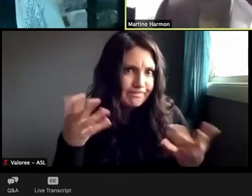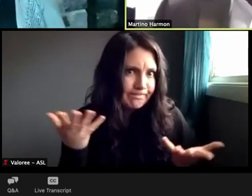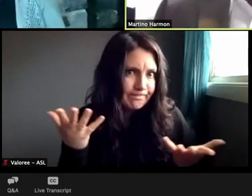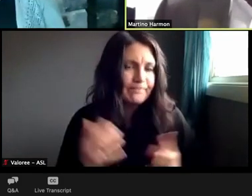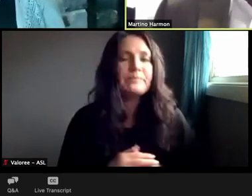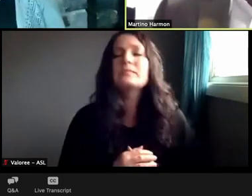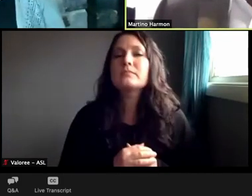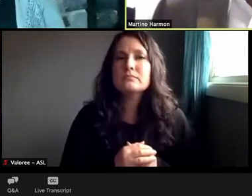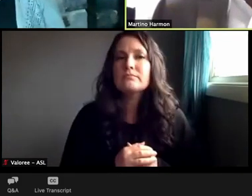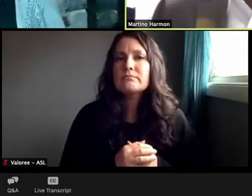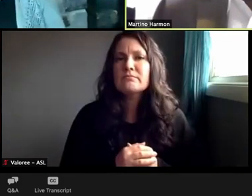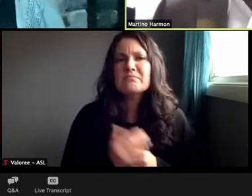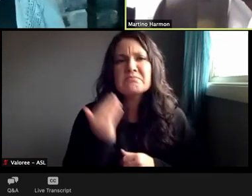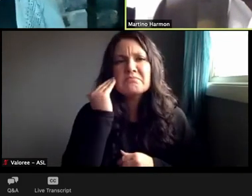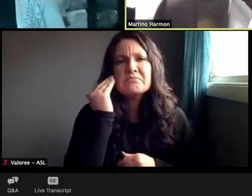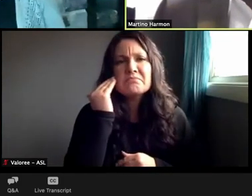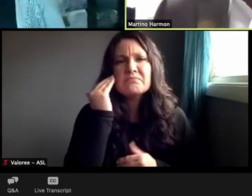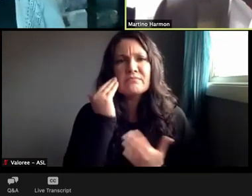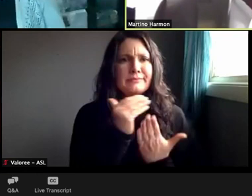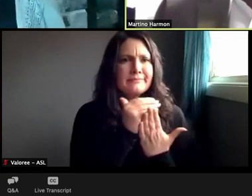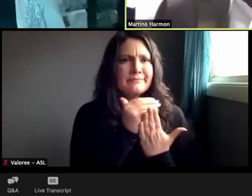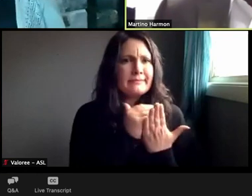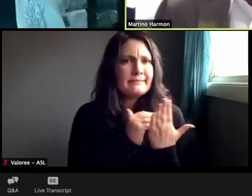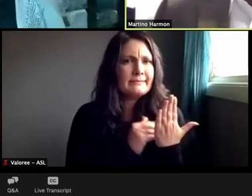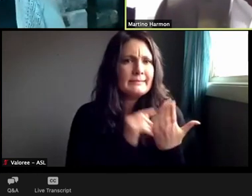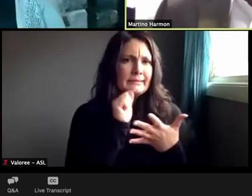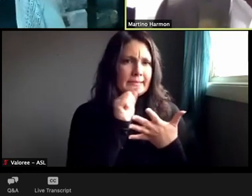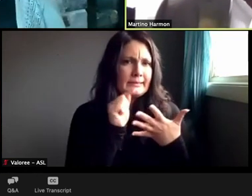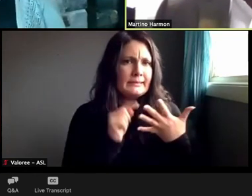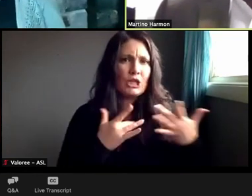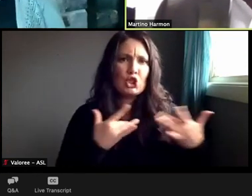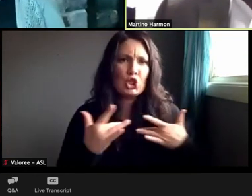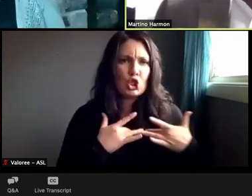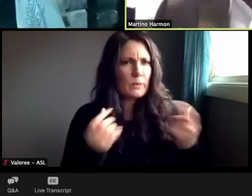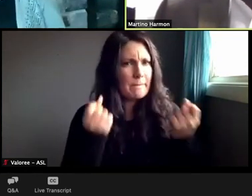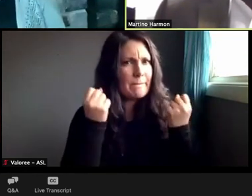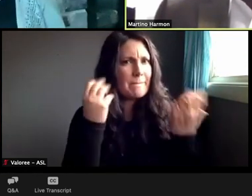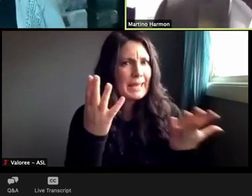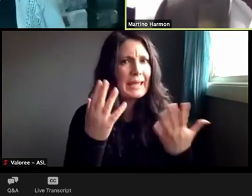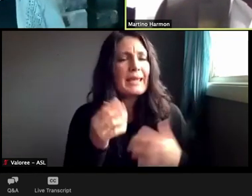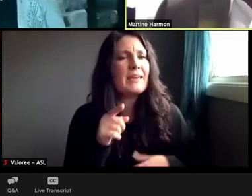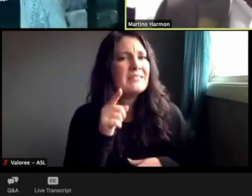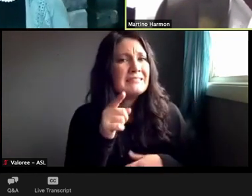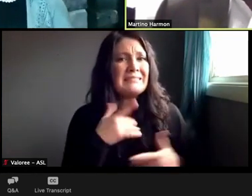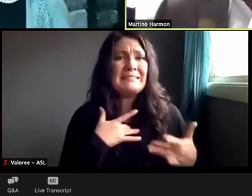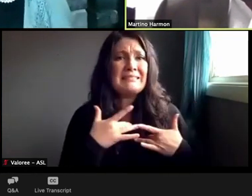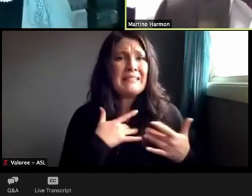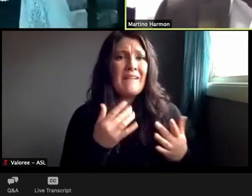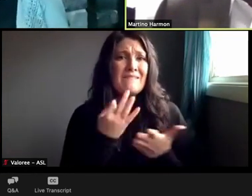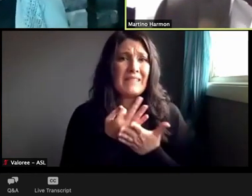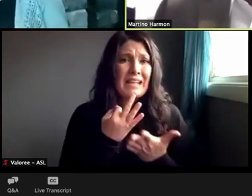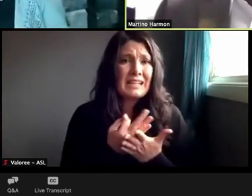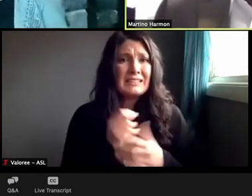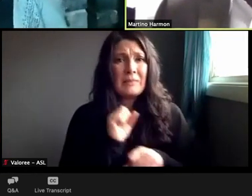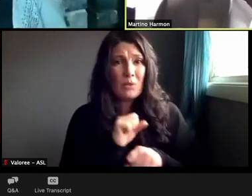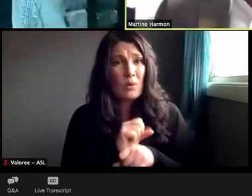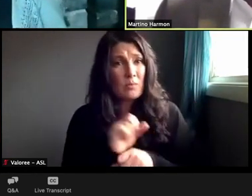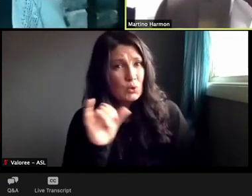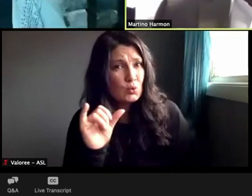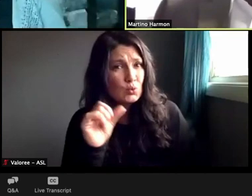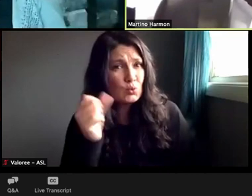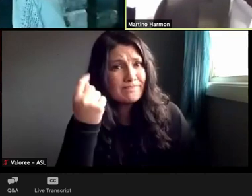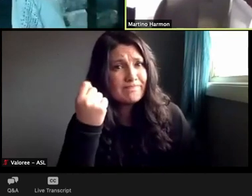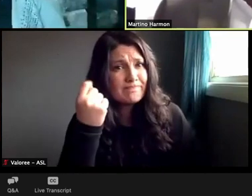that added to the list of concerns about health and well-being are community concerns about finances and employment. In